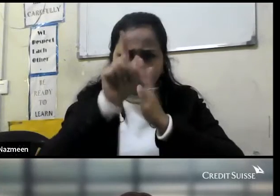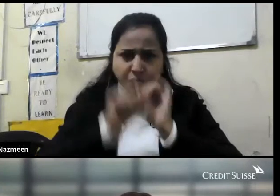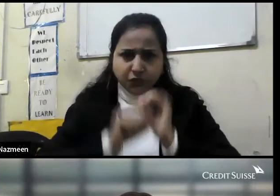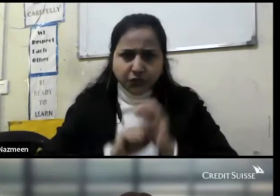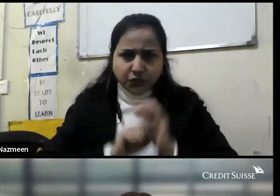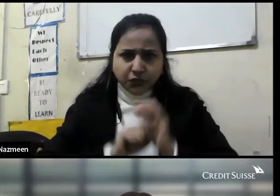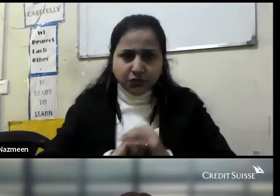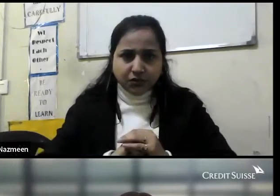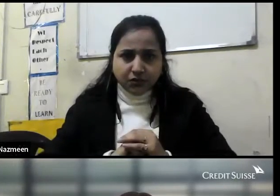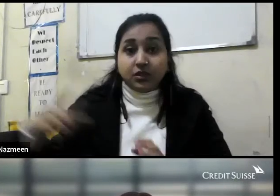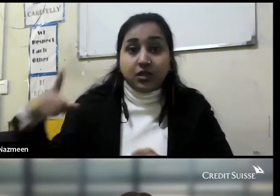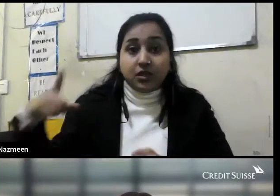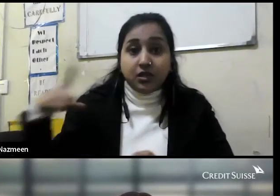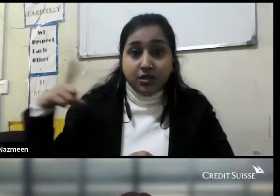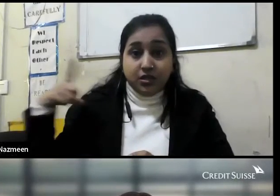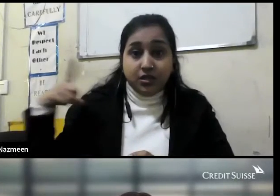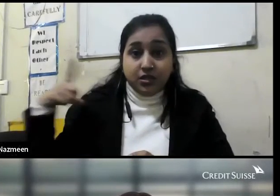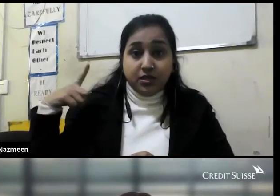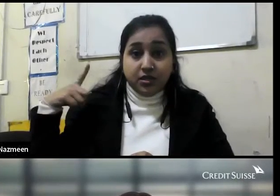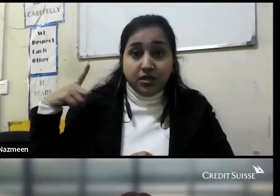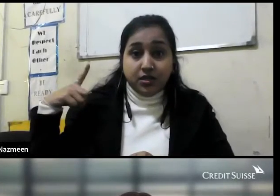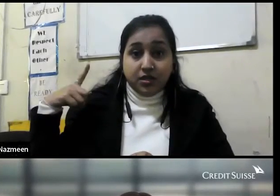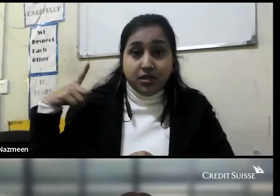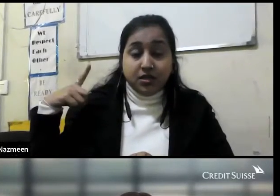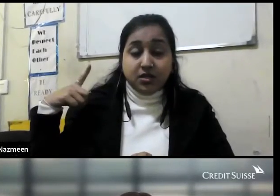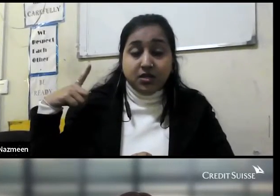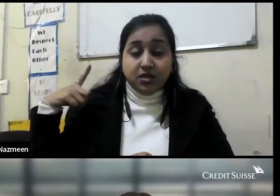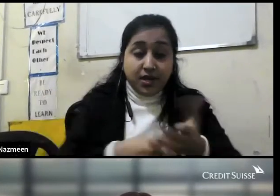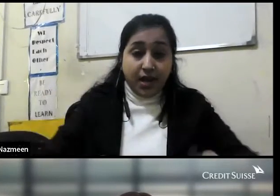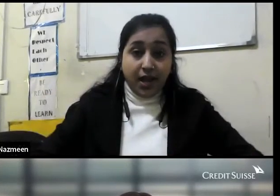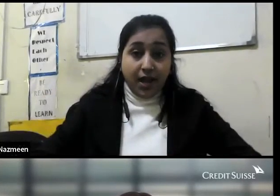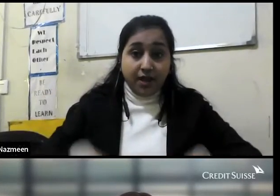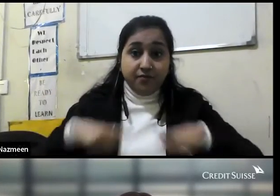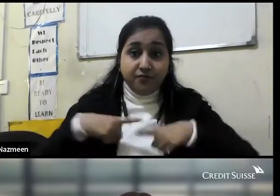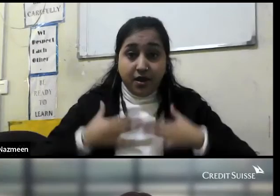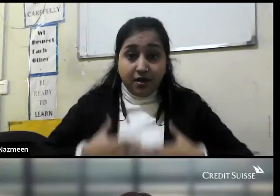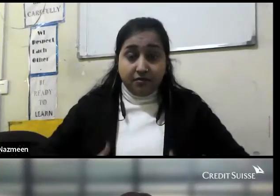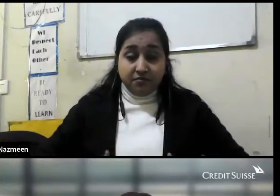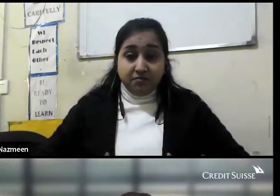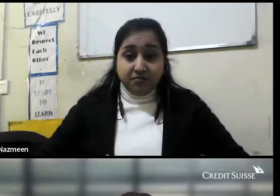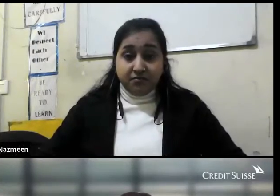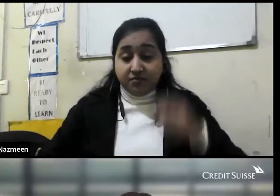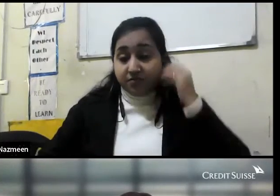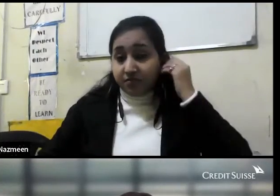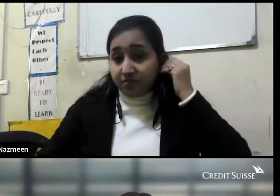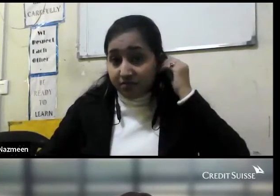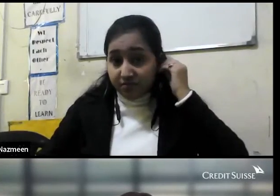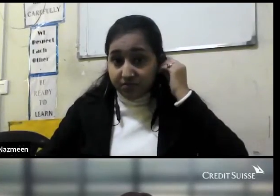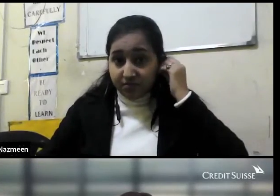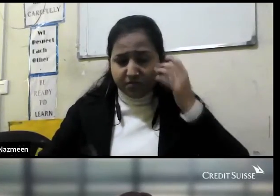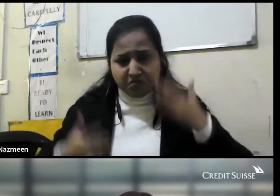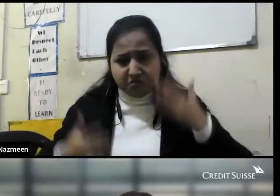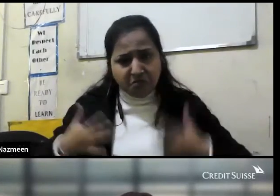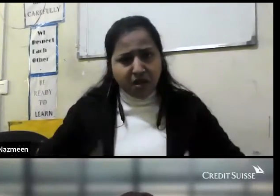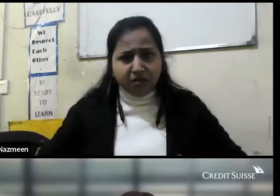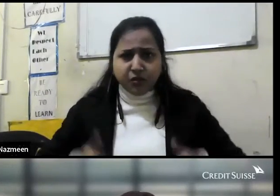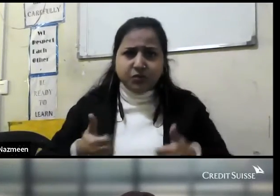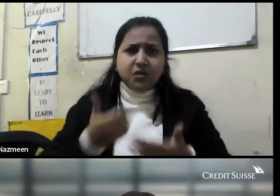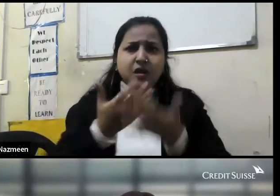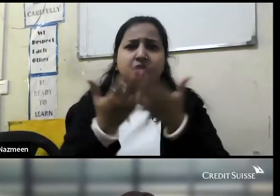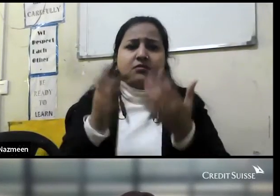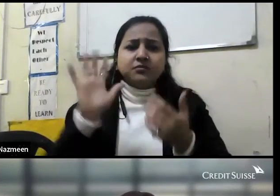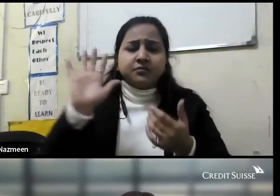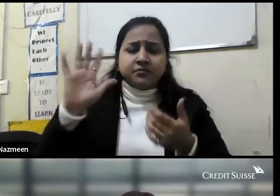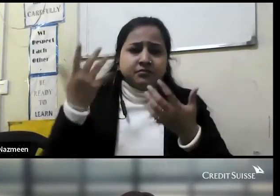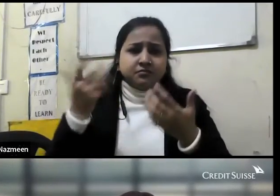and lead a respectful life. I can't say I'm healthy but my hand is not healthy. So every element of me has to be healthy. So if my every